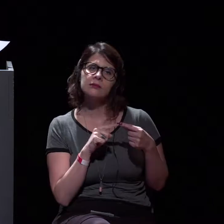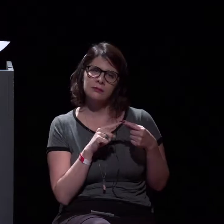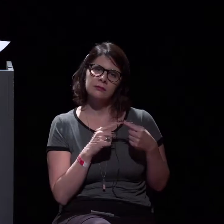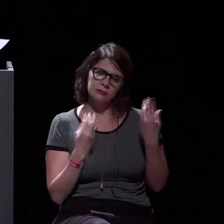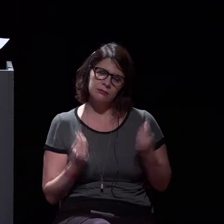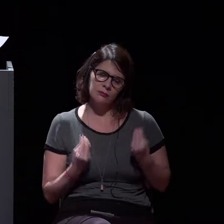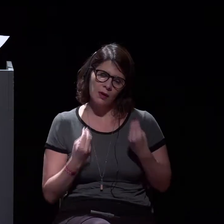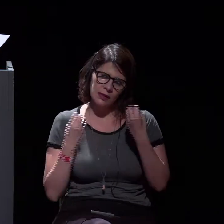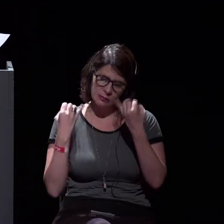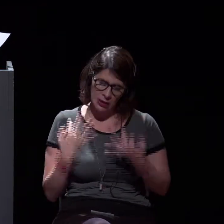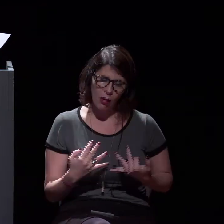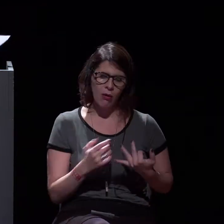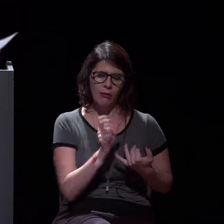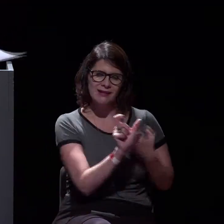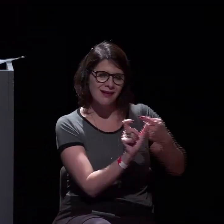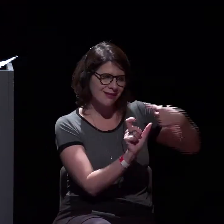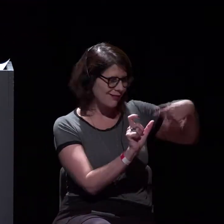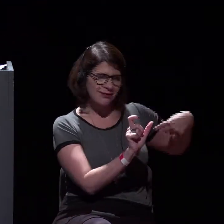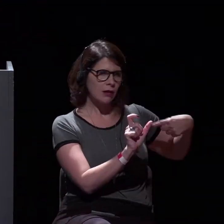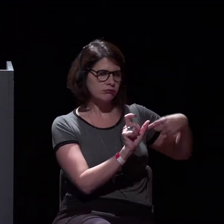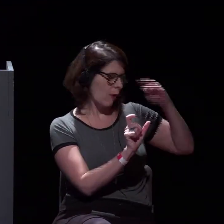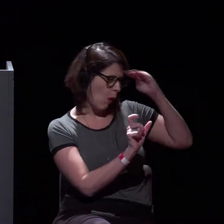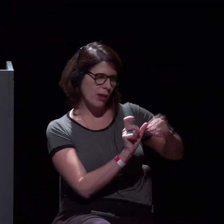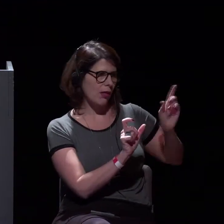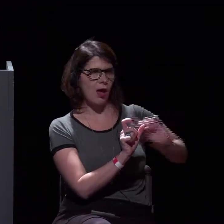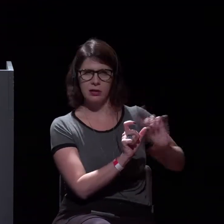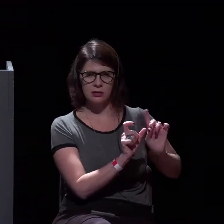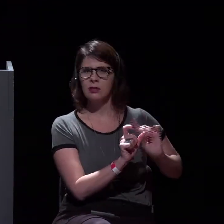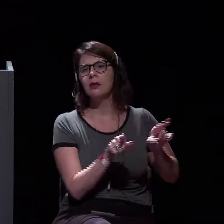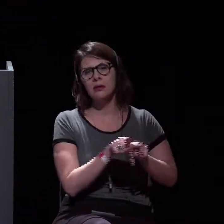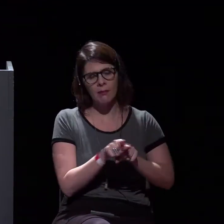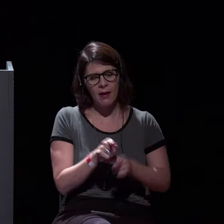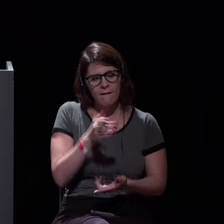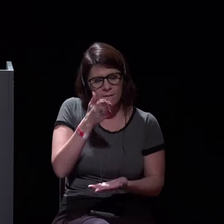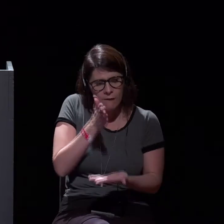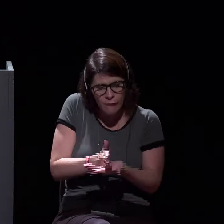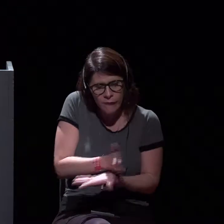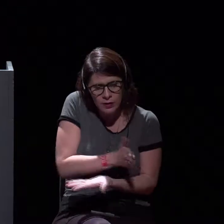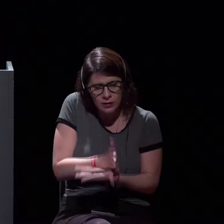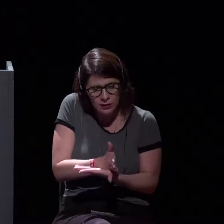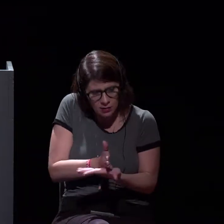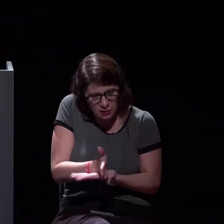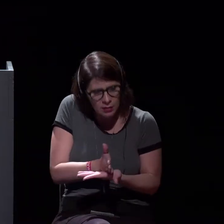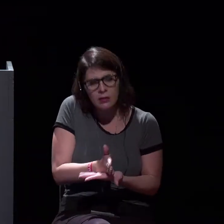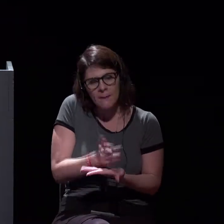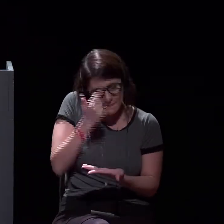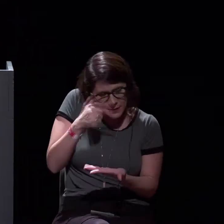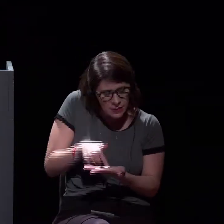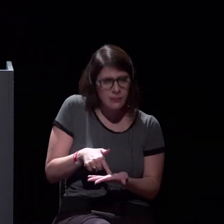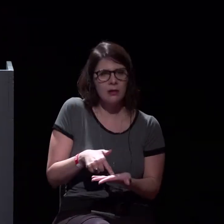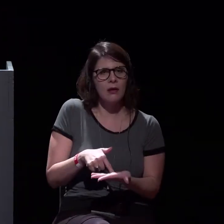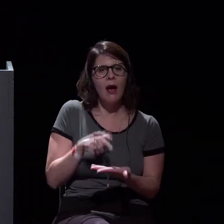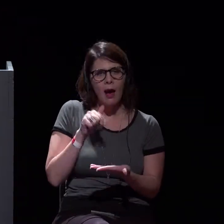to a modernity that perpetuates the colonial condition. This type of reflection in the cultural field is not the